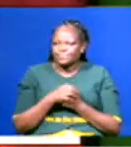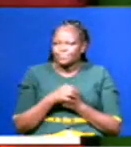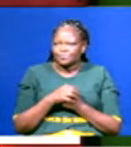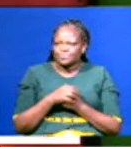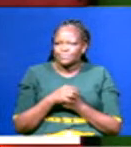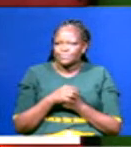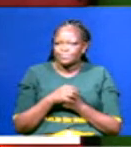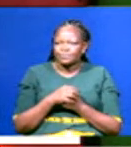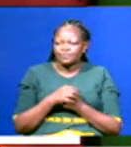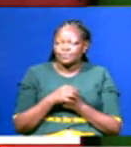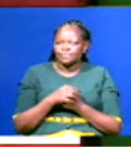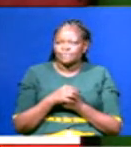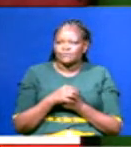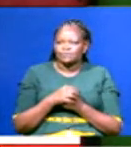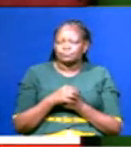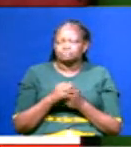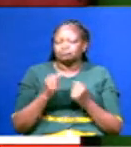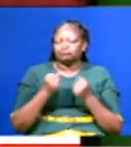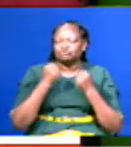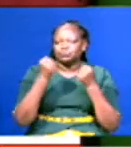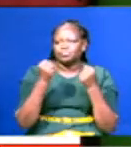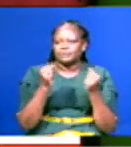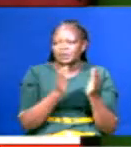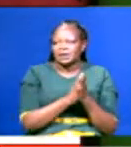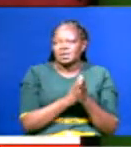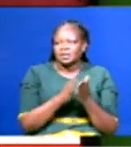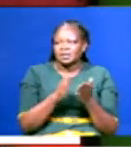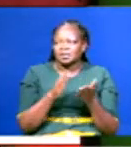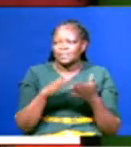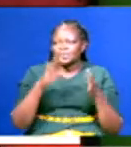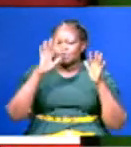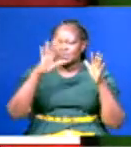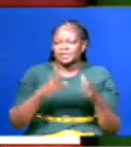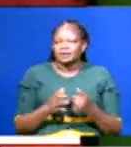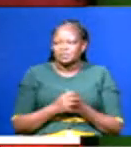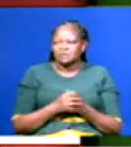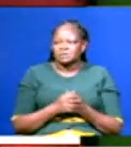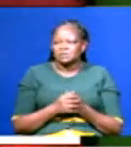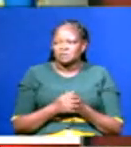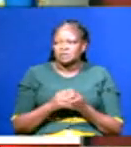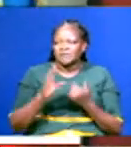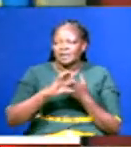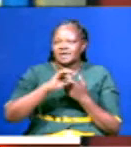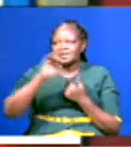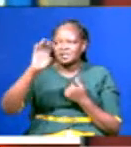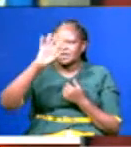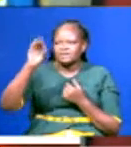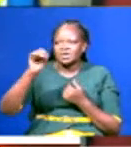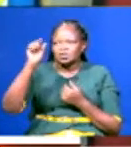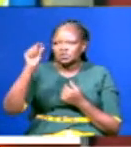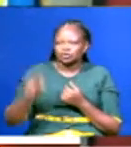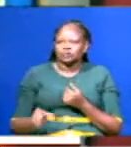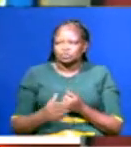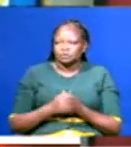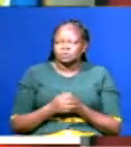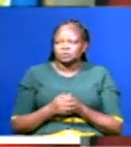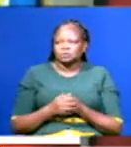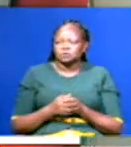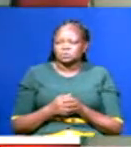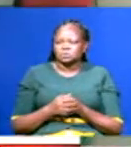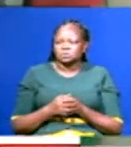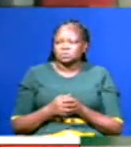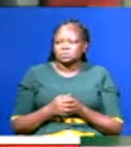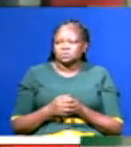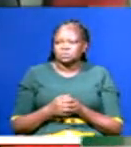for stability, and also it is the most important economy in the East Africa region. Benson Druba reporting for